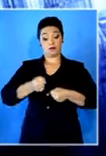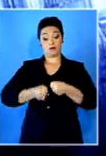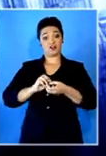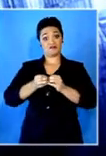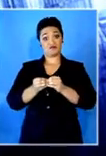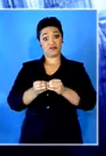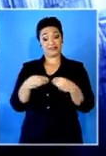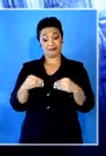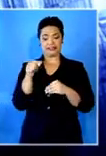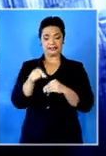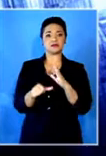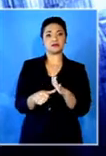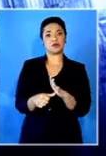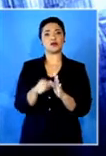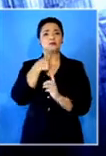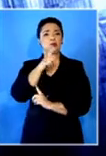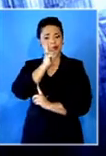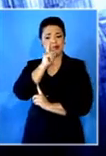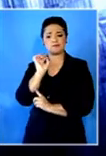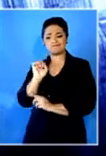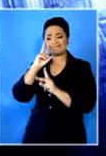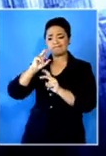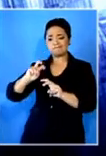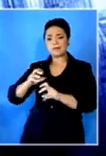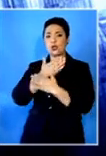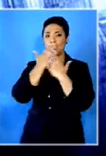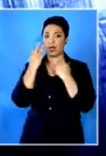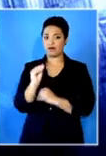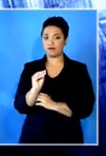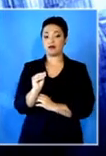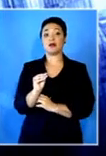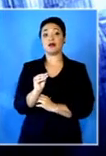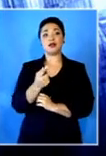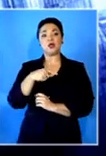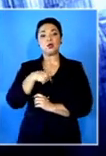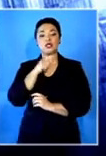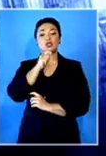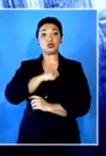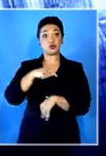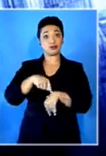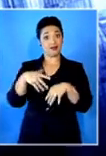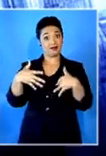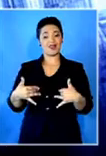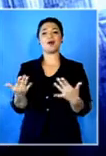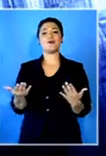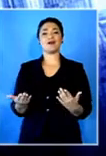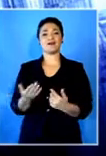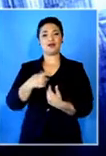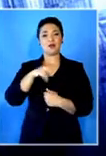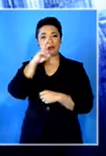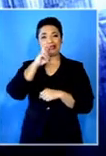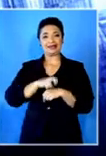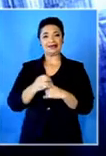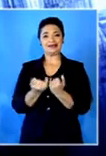different sorts of industries which we have not really looked at in their entirety. We are really at the point of primary